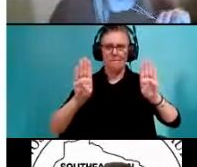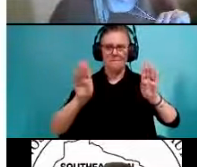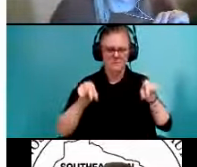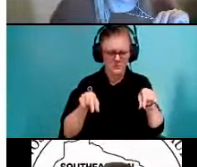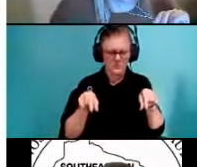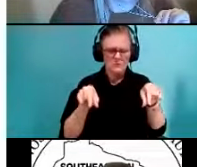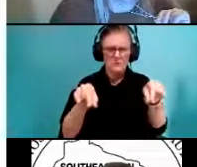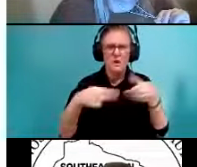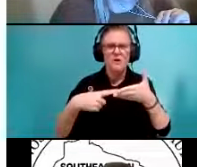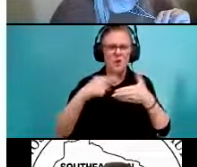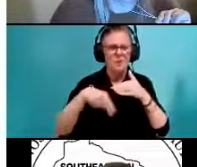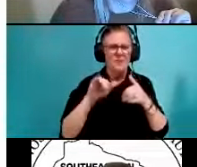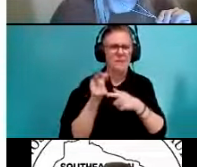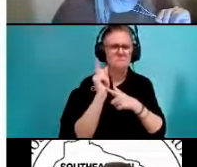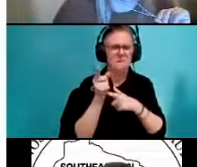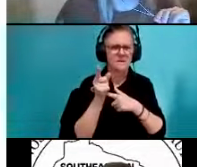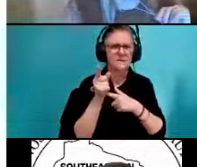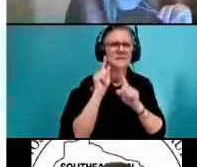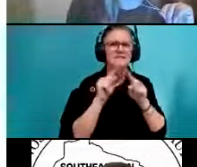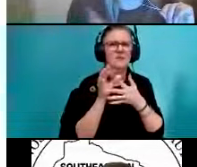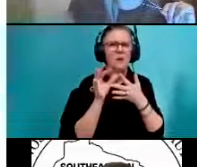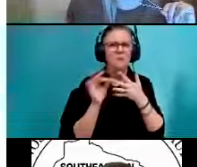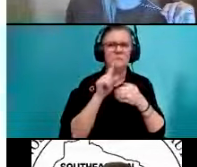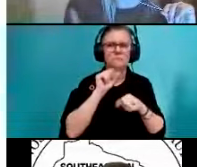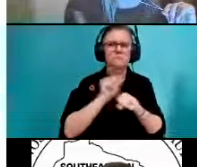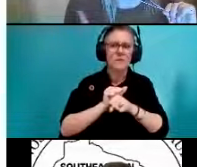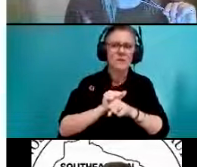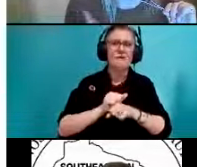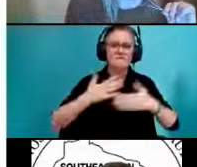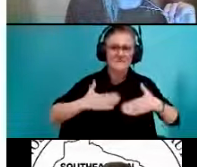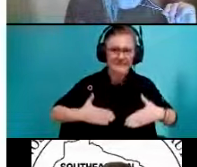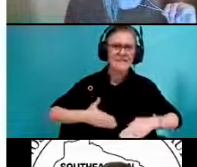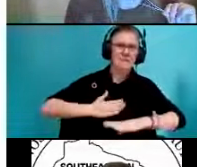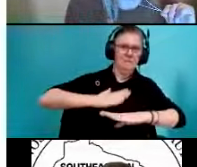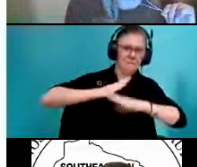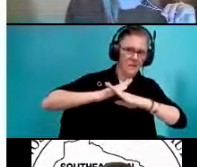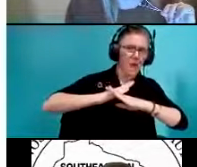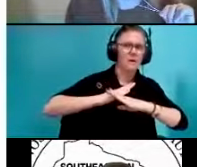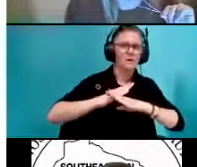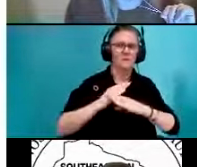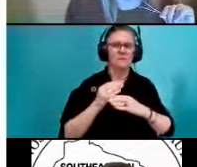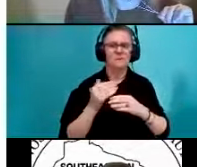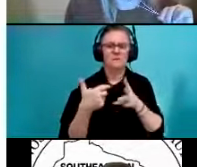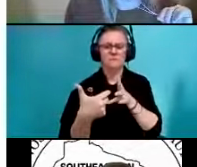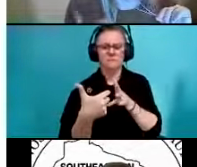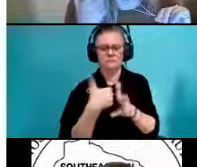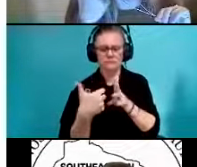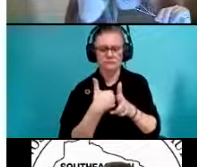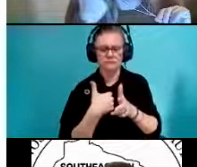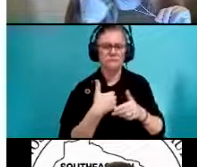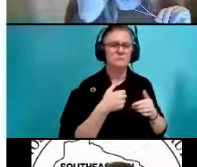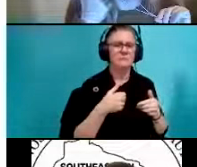about different options to actually physically separate a transit lane from a drive